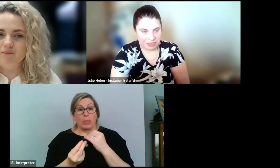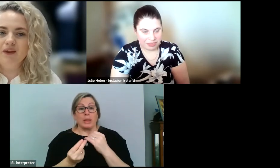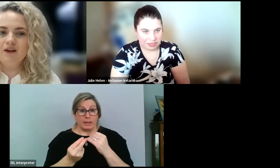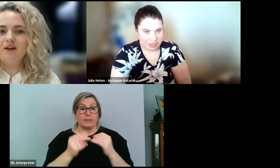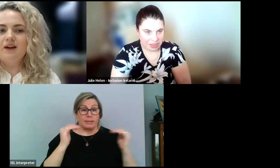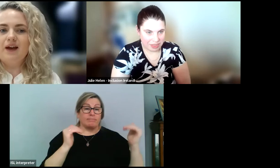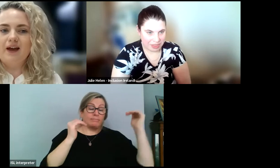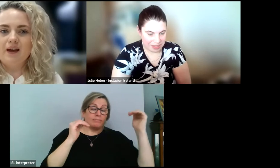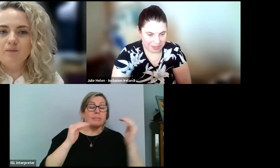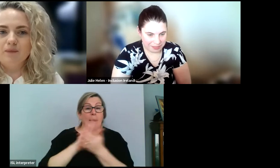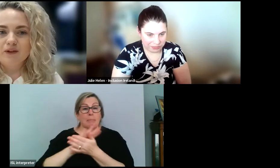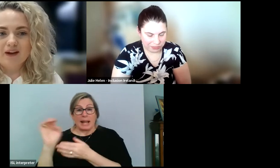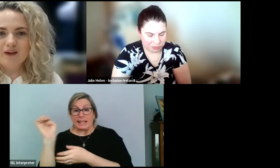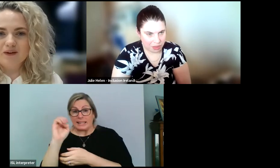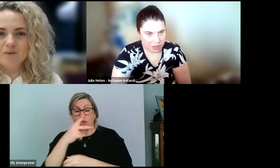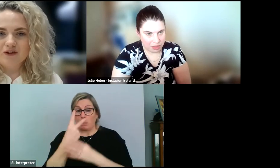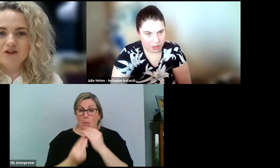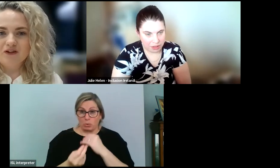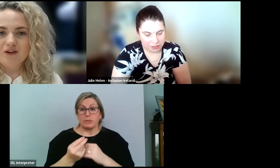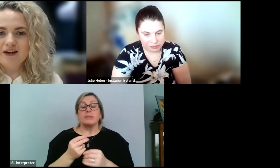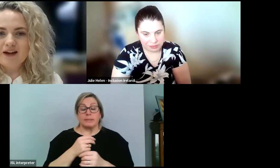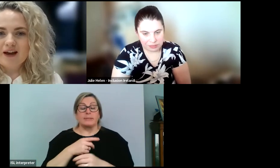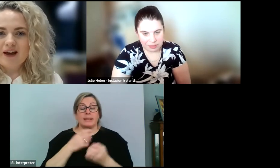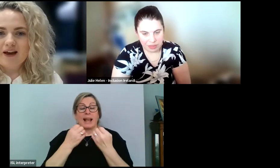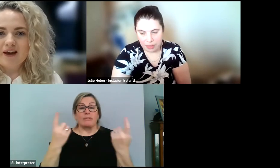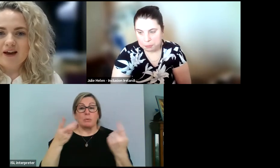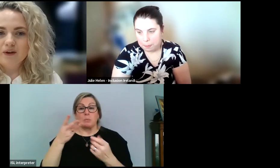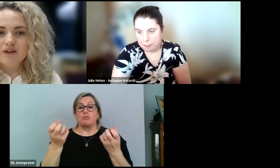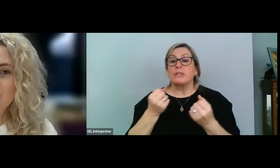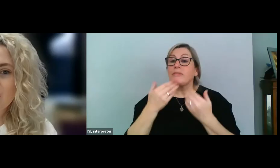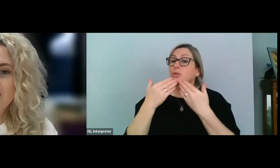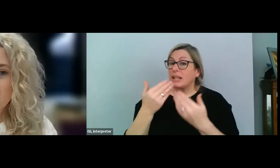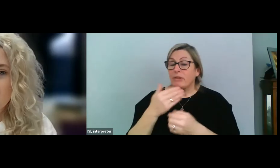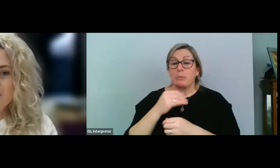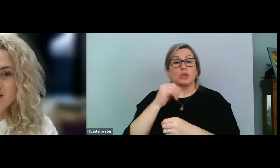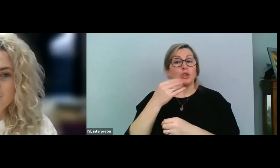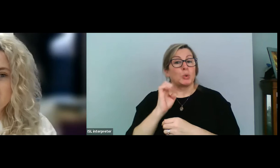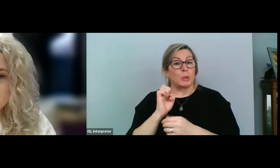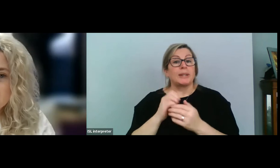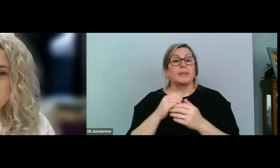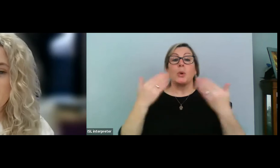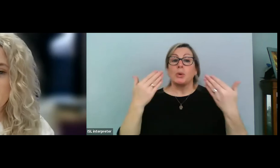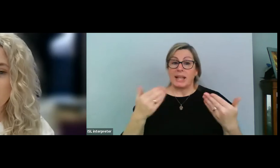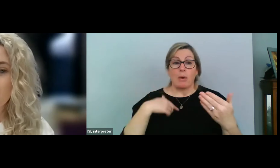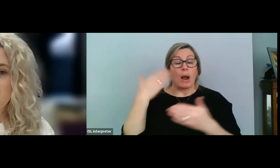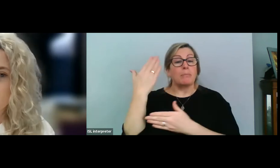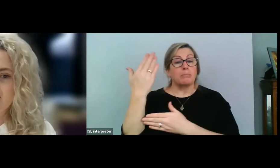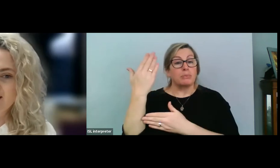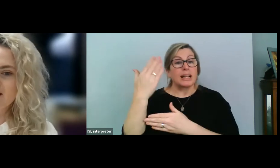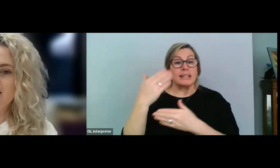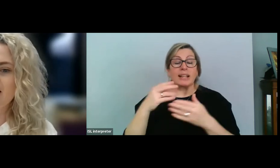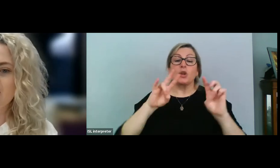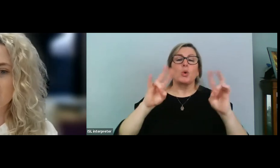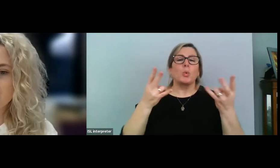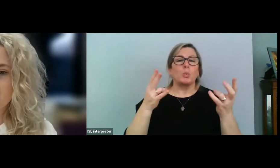receive them. So thank you so much, Julie. So now I'm going to present the quick